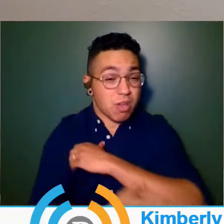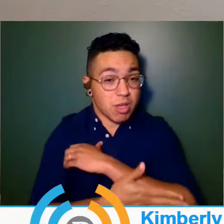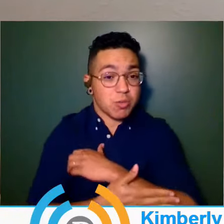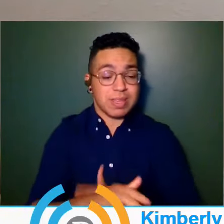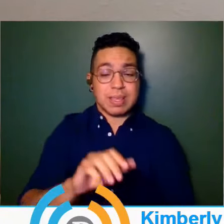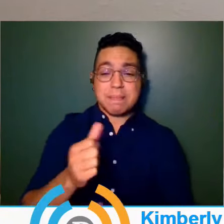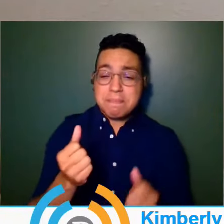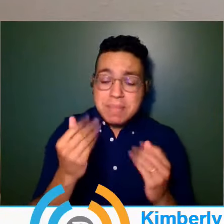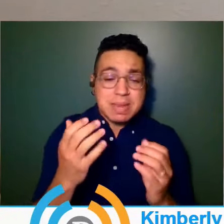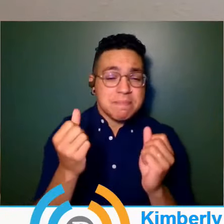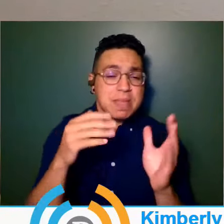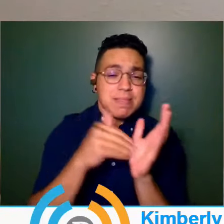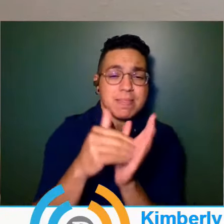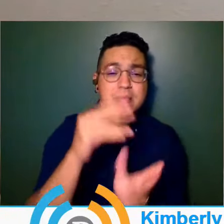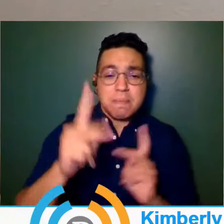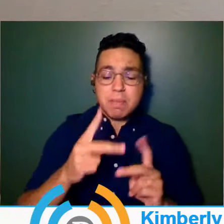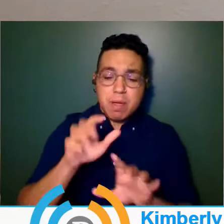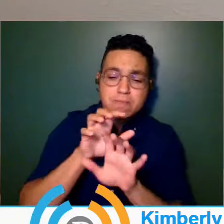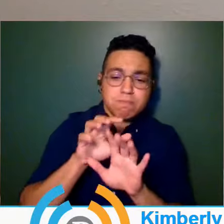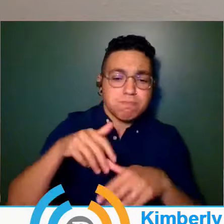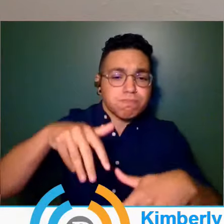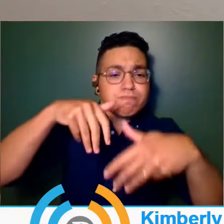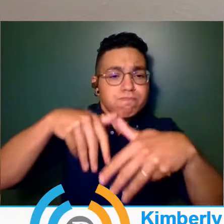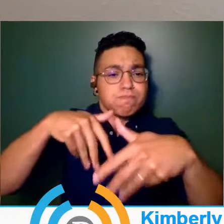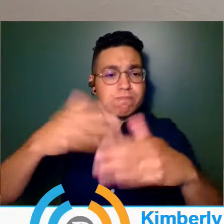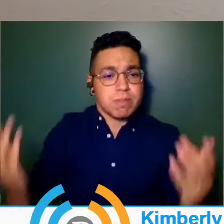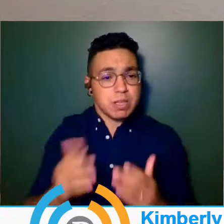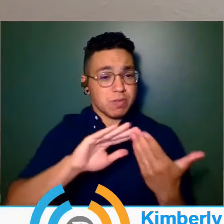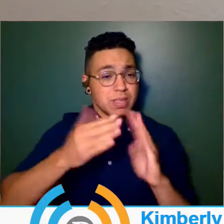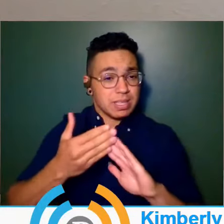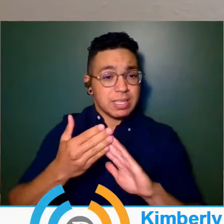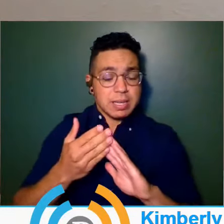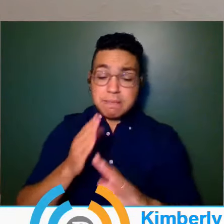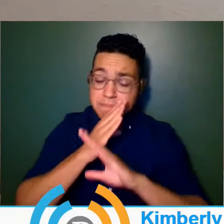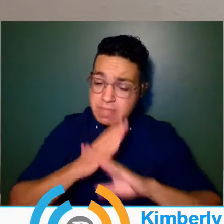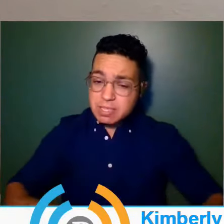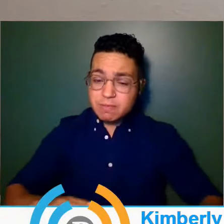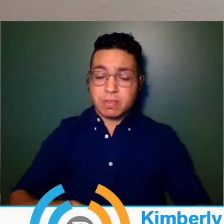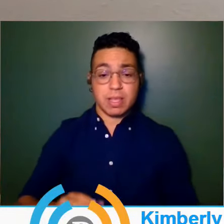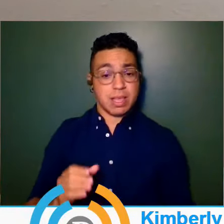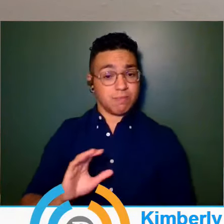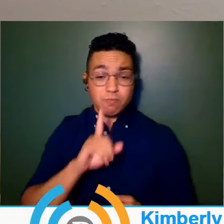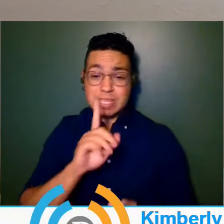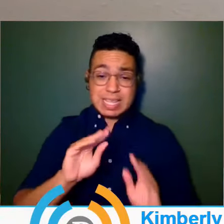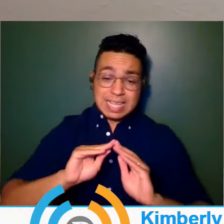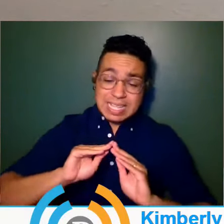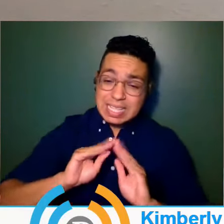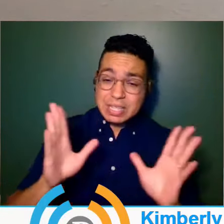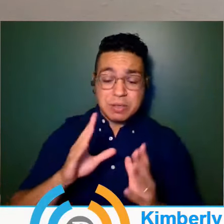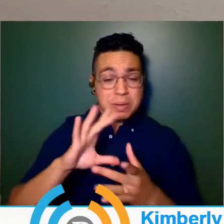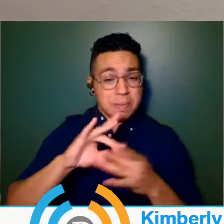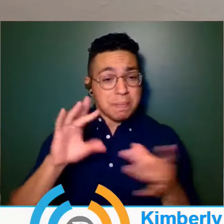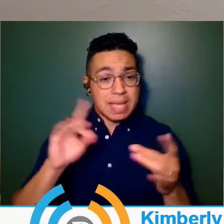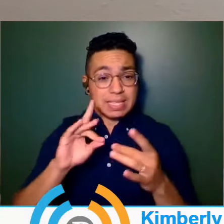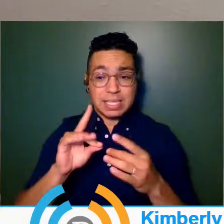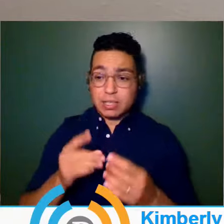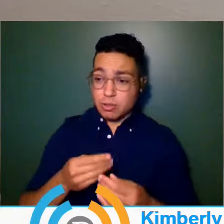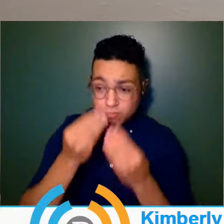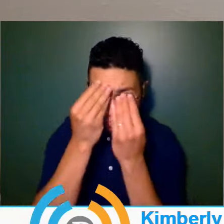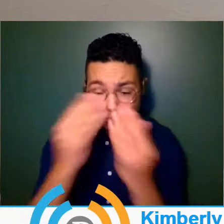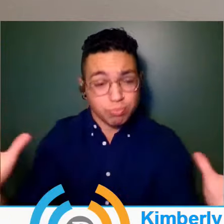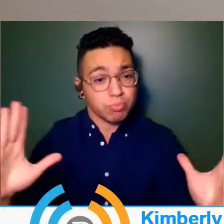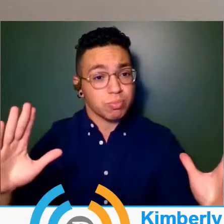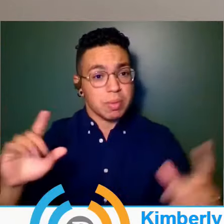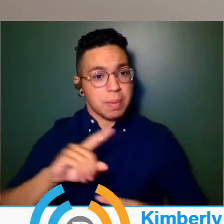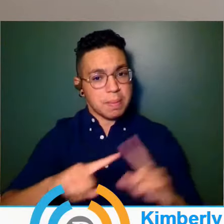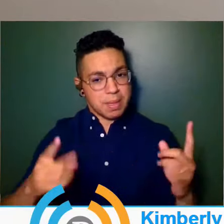city. A primary message of the marchers and the organizers is really straightforward and somehow controversial. It's